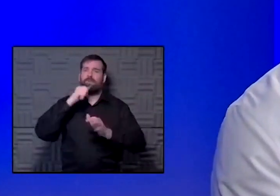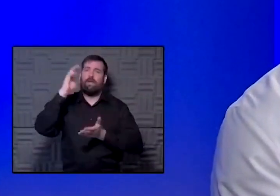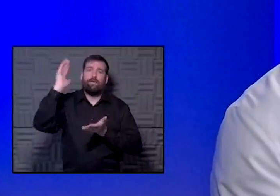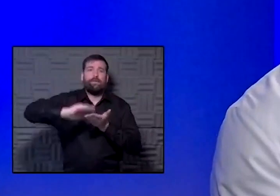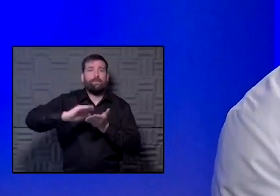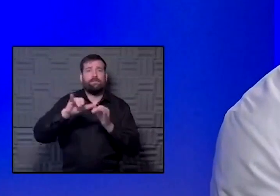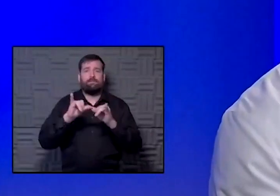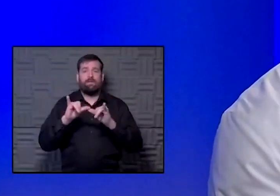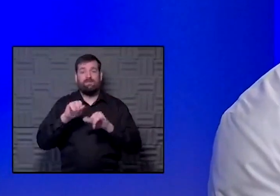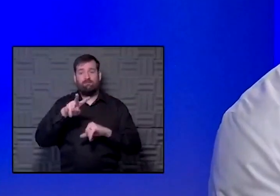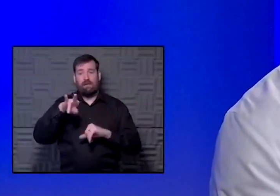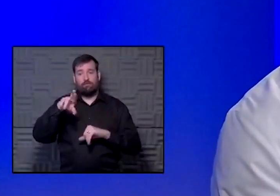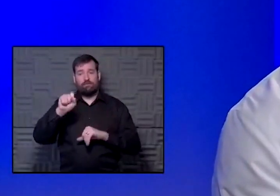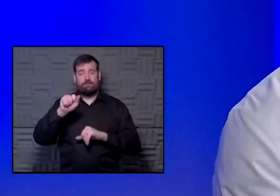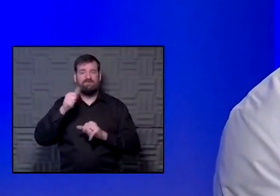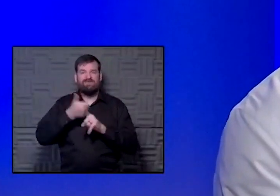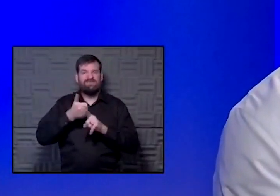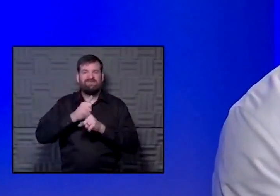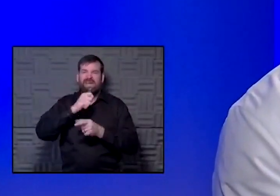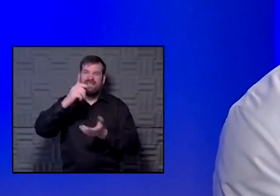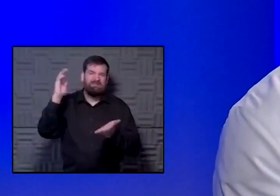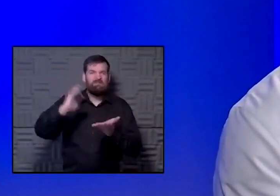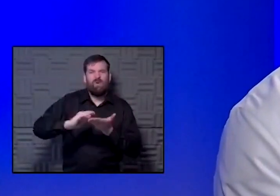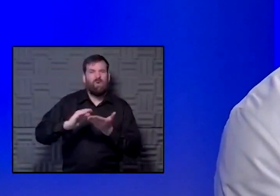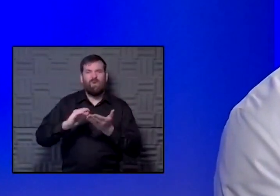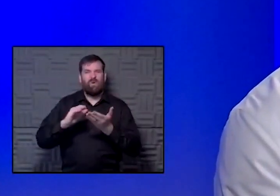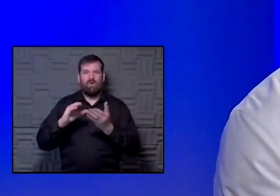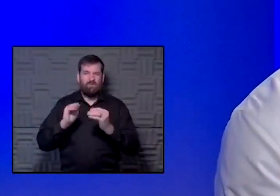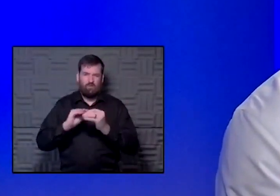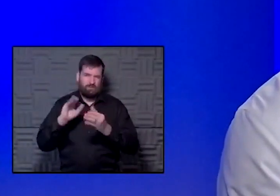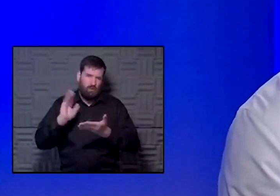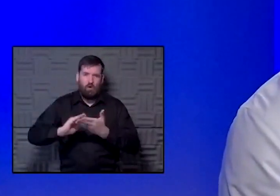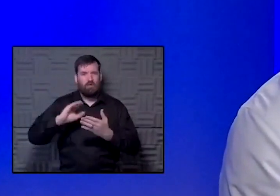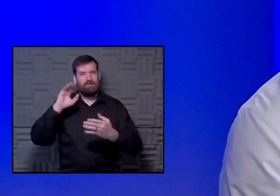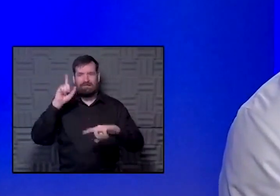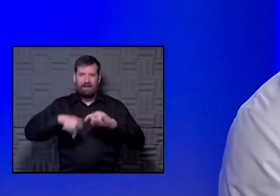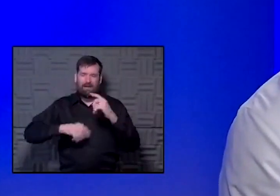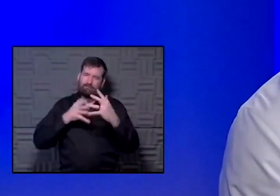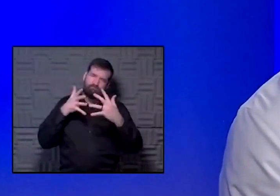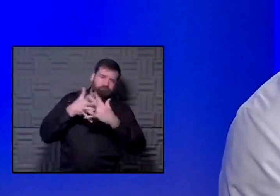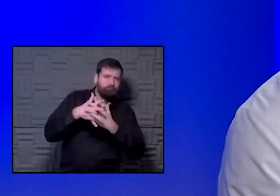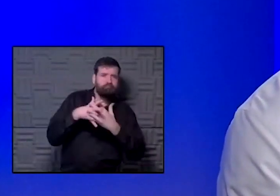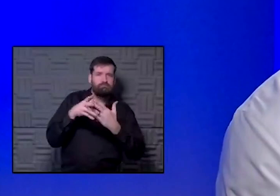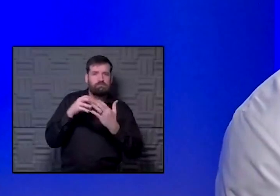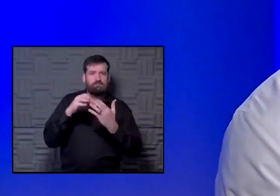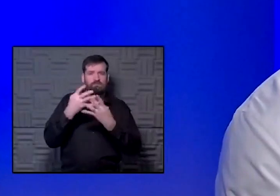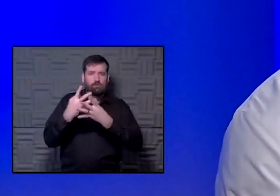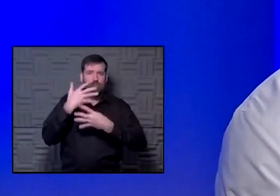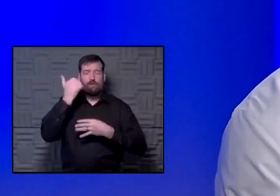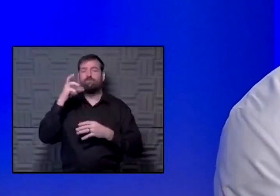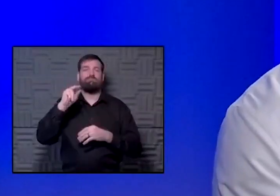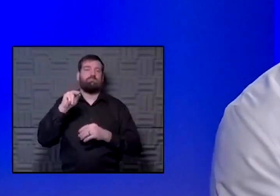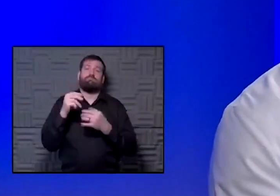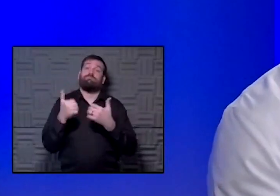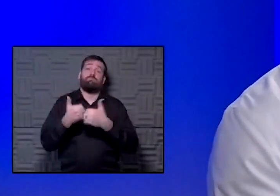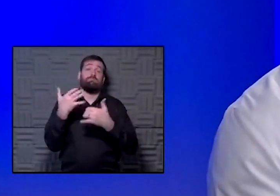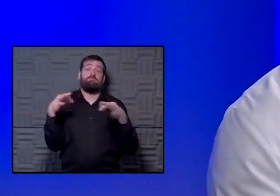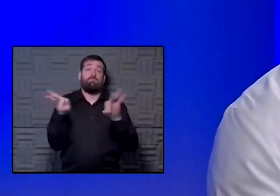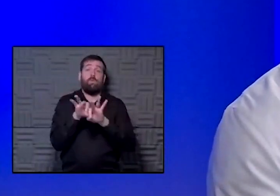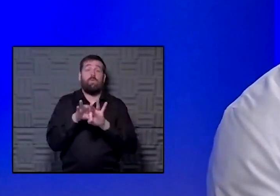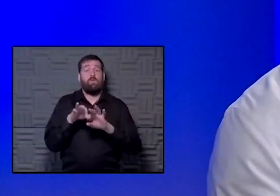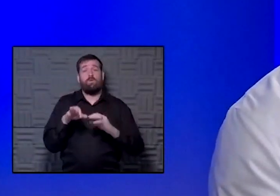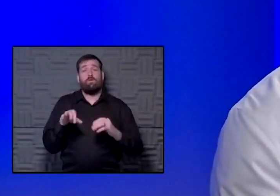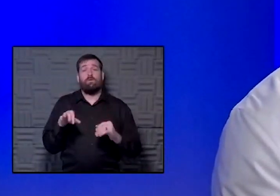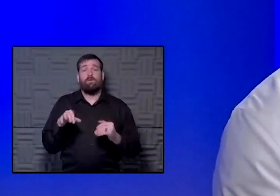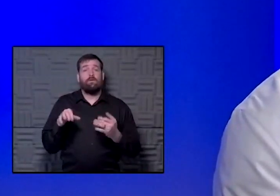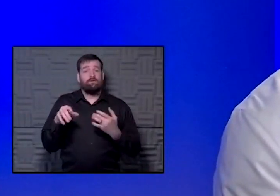size. The virus itself has not decreased in size and can get through the filters better. What is important is, just as you said, it's